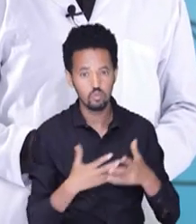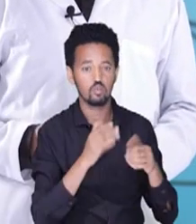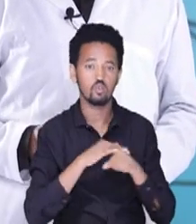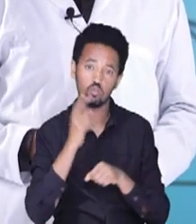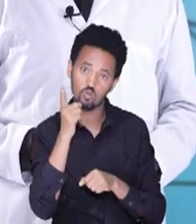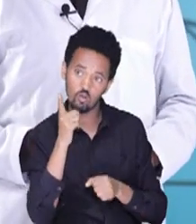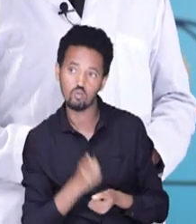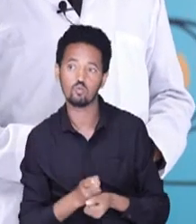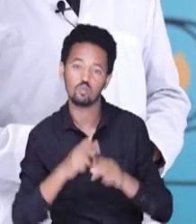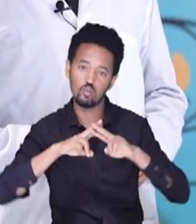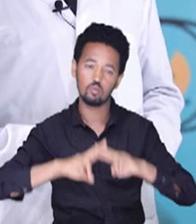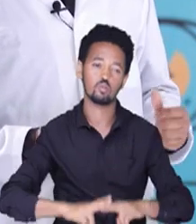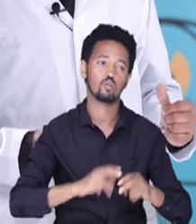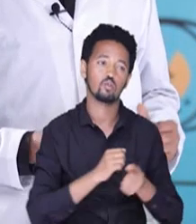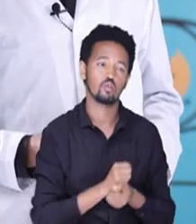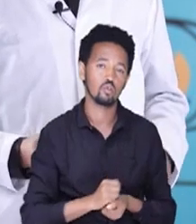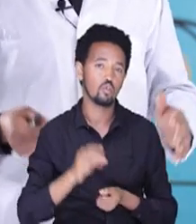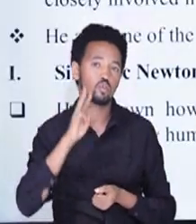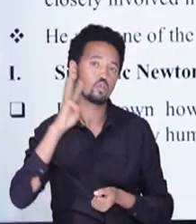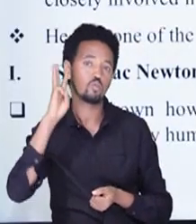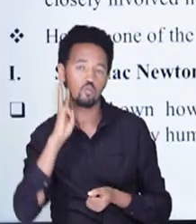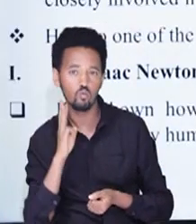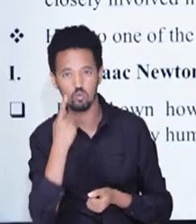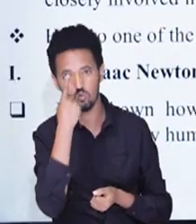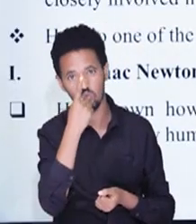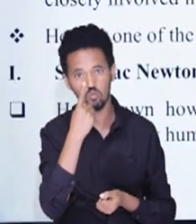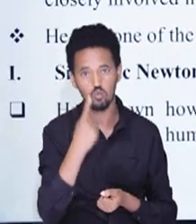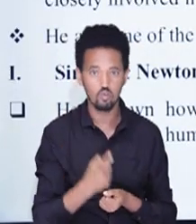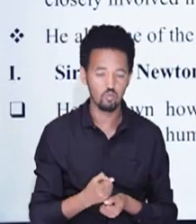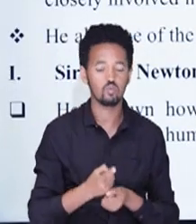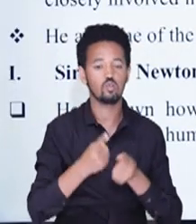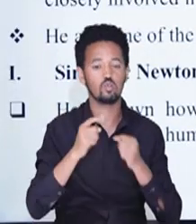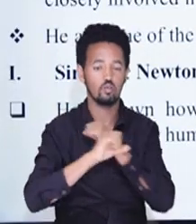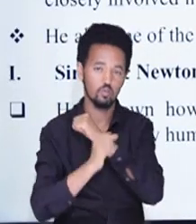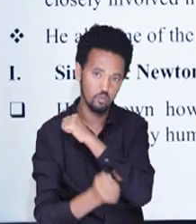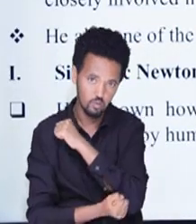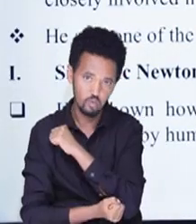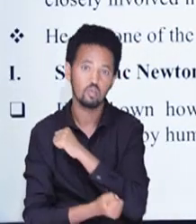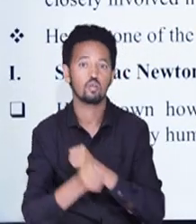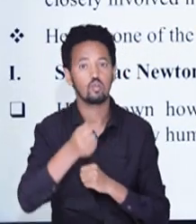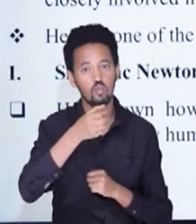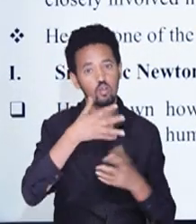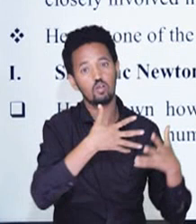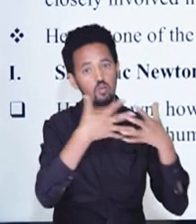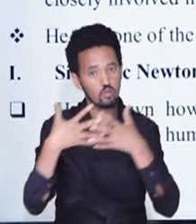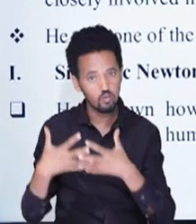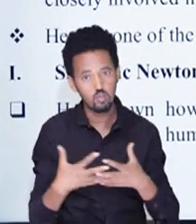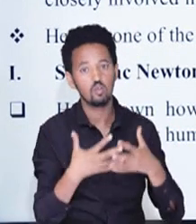of Independence. He was one of the founding fathers of the United States